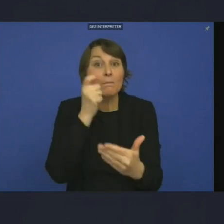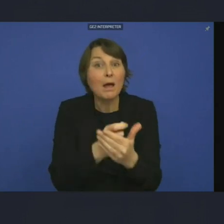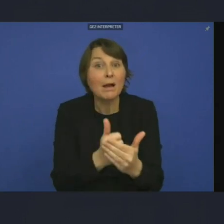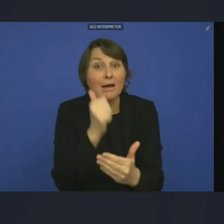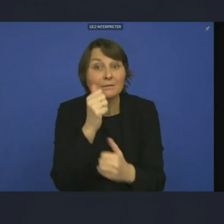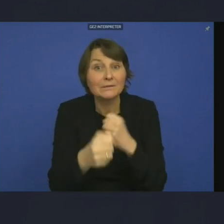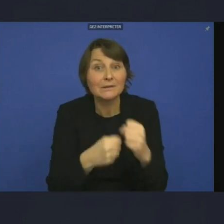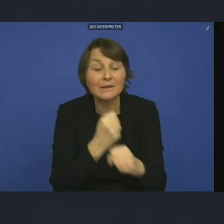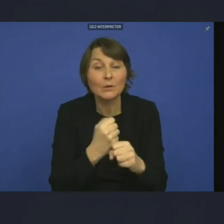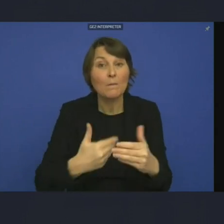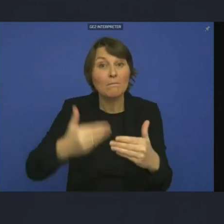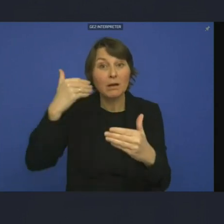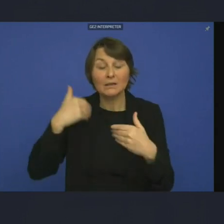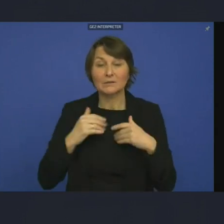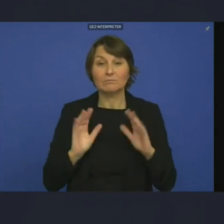past, which represent